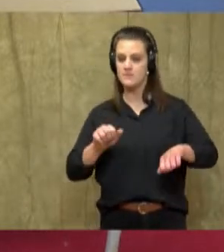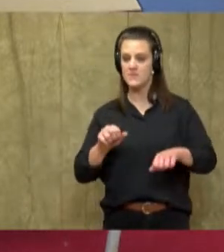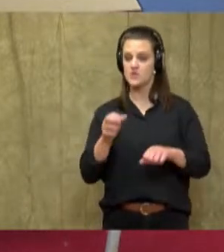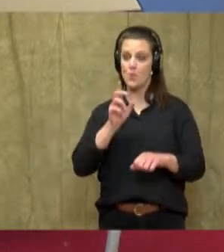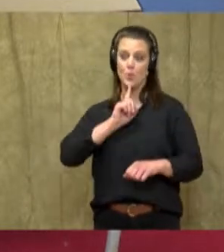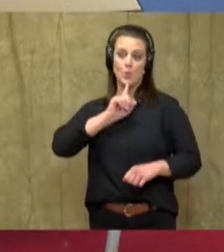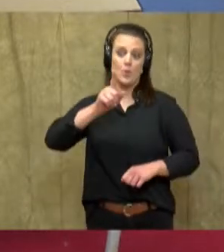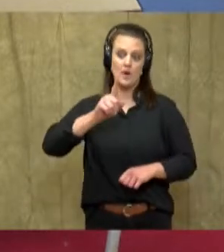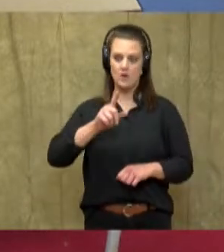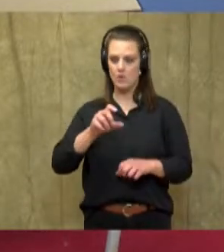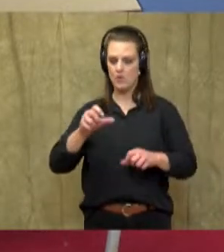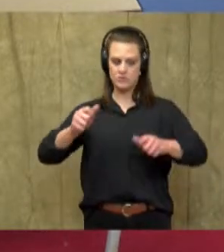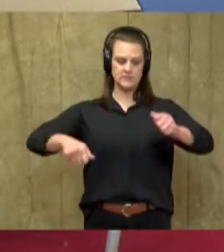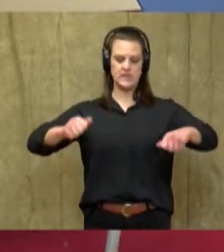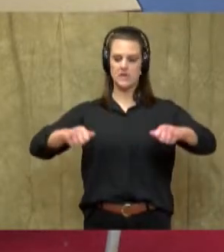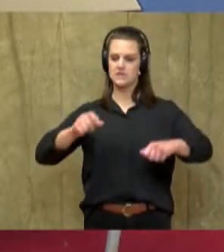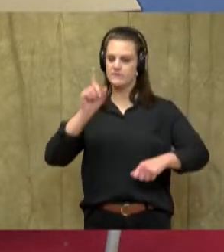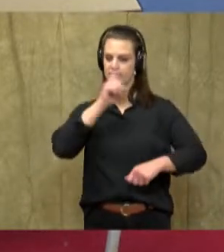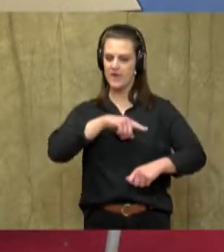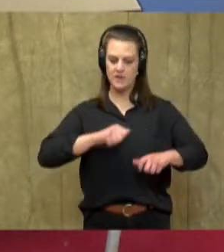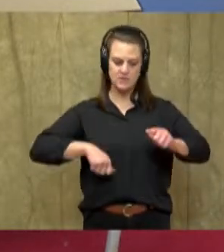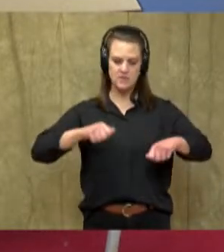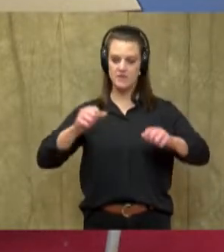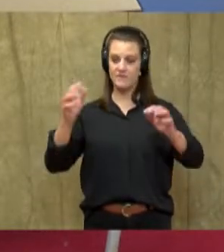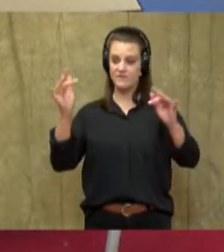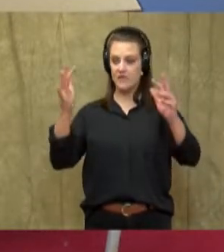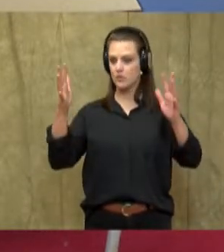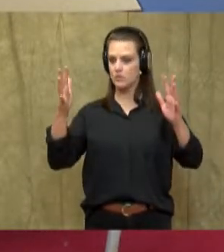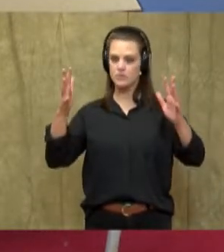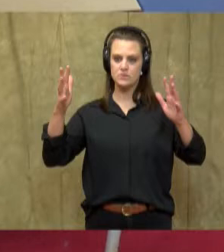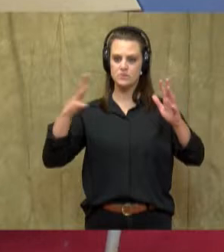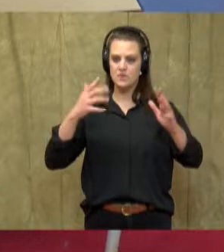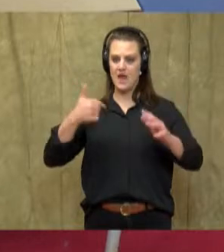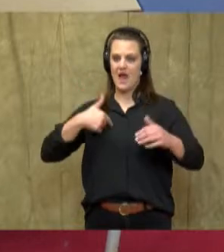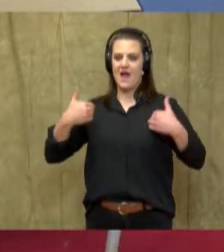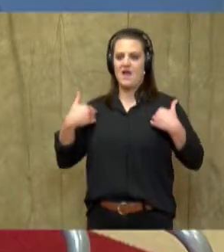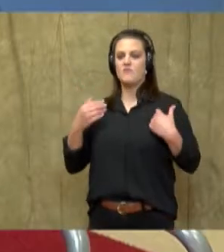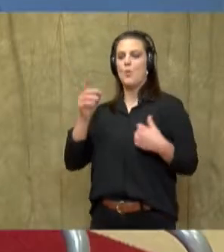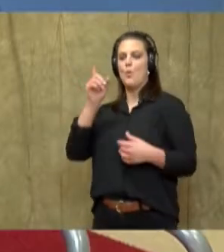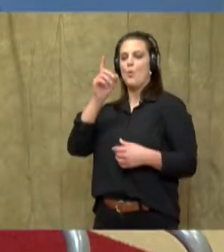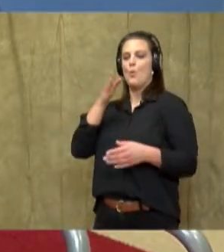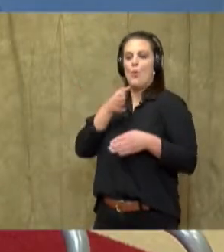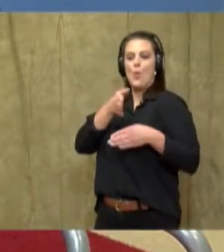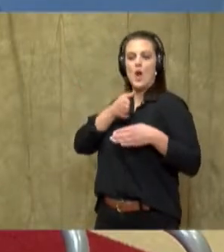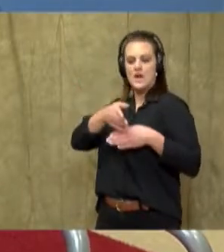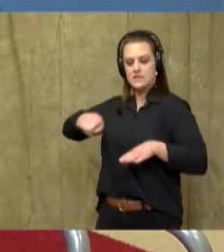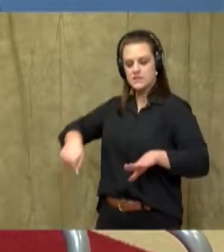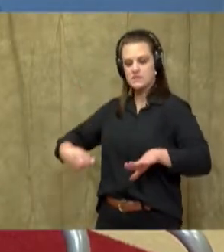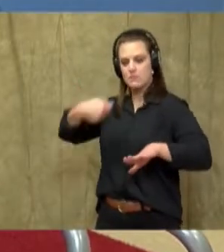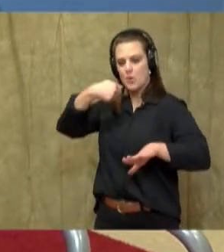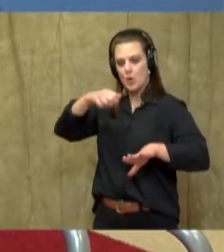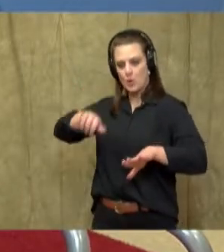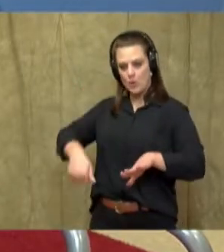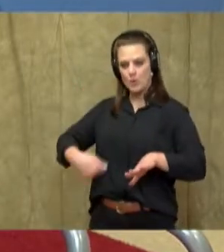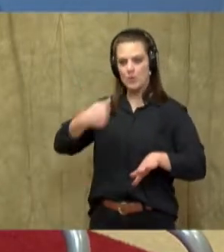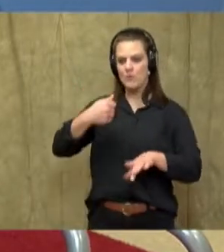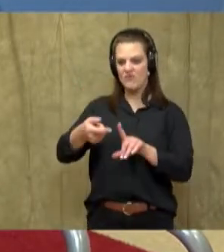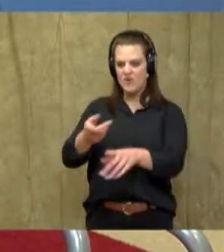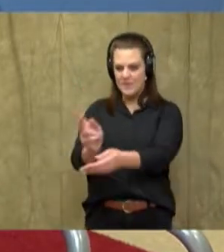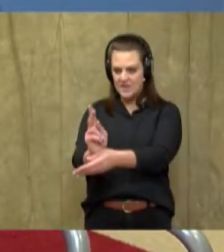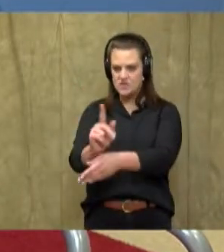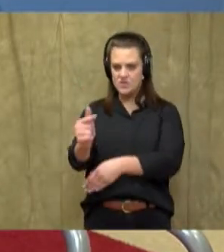real drumsticks, fake drumsticks, your fingers, I've got a couple of wooden spoons. You could use metal spoons or